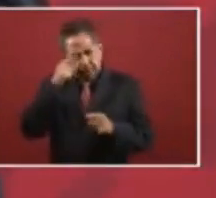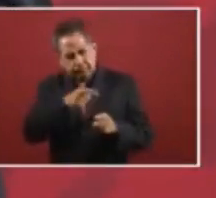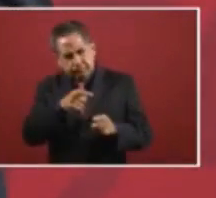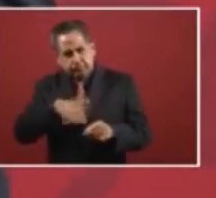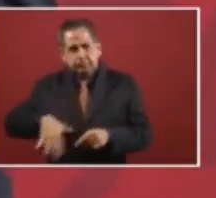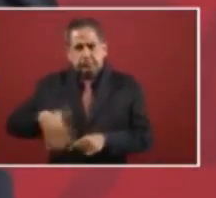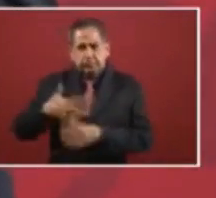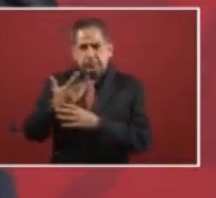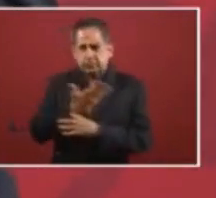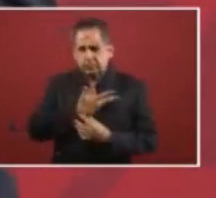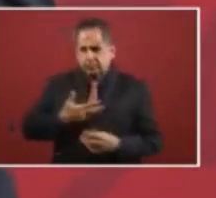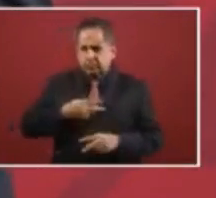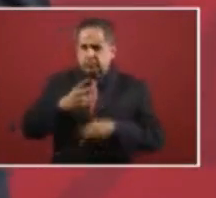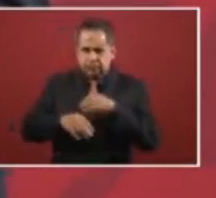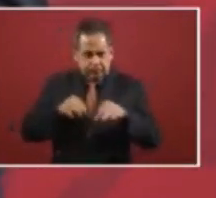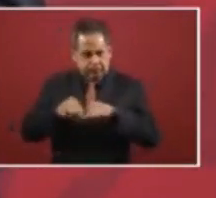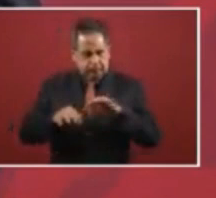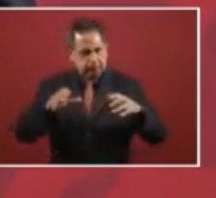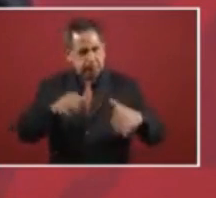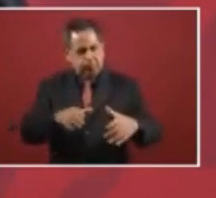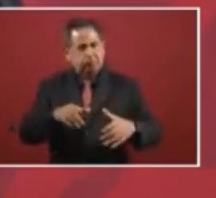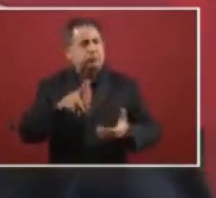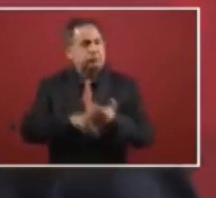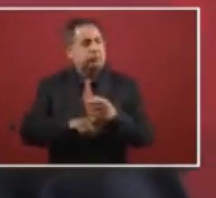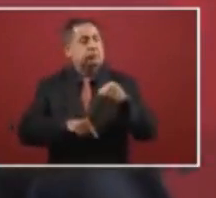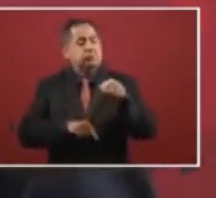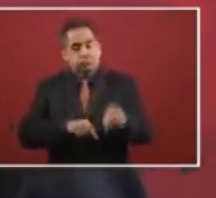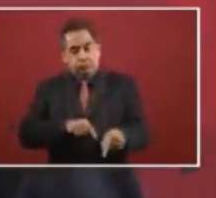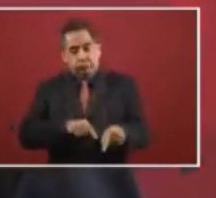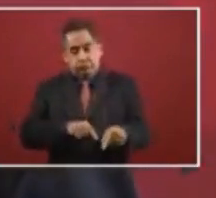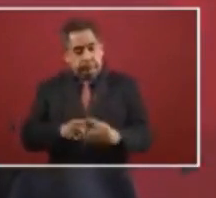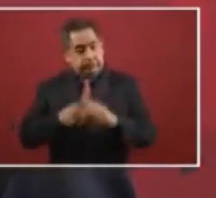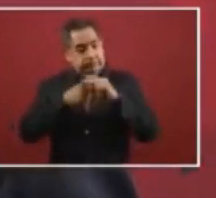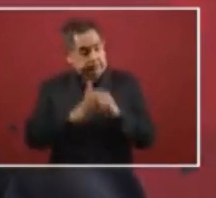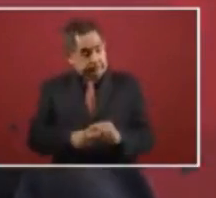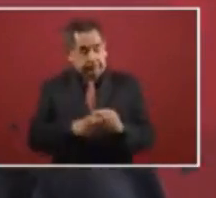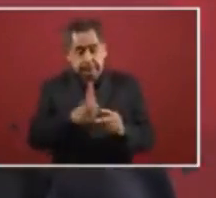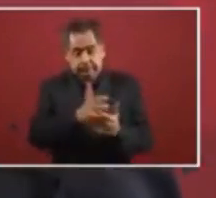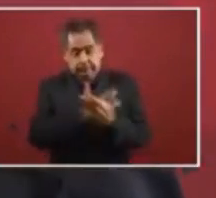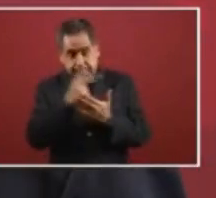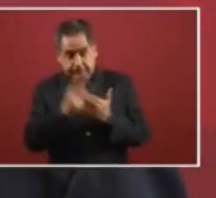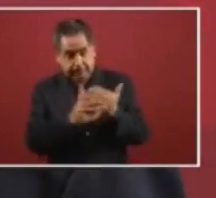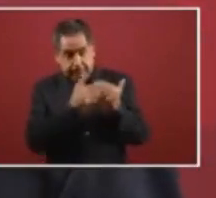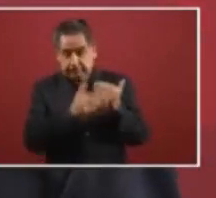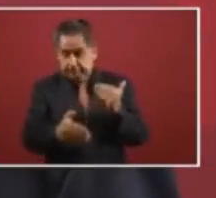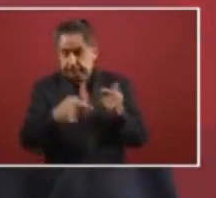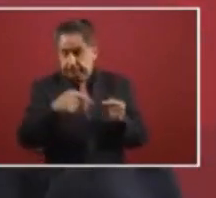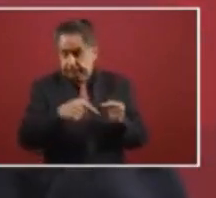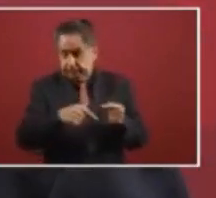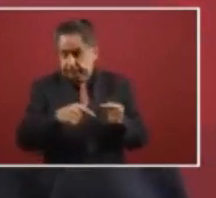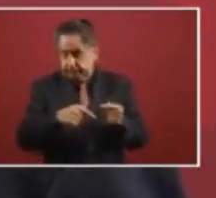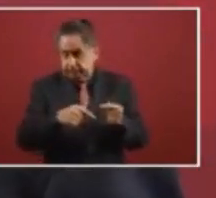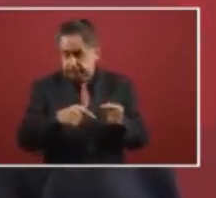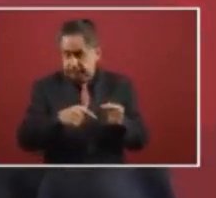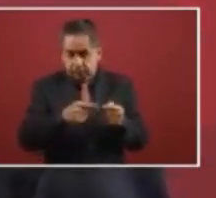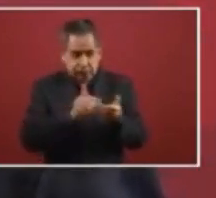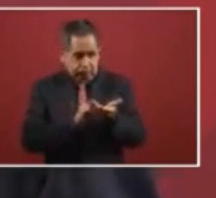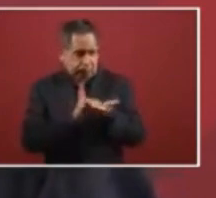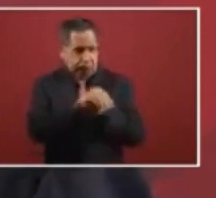growth, and that's what the president is working on. And when that program is put in